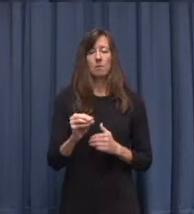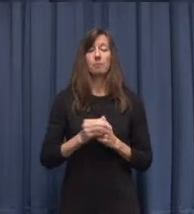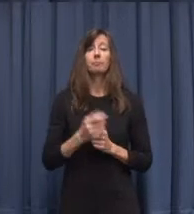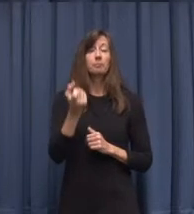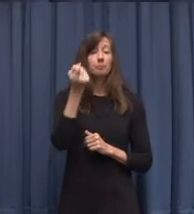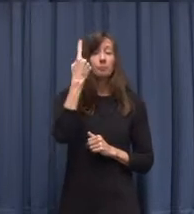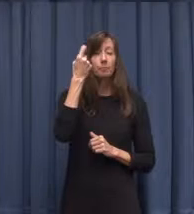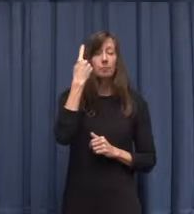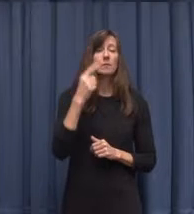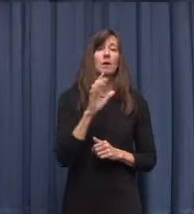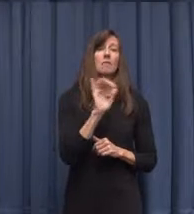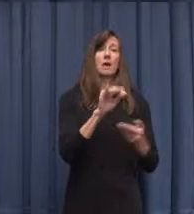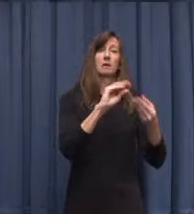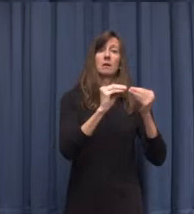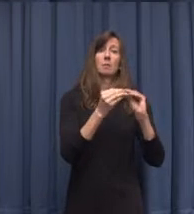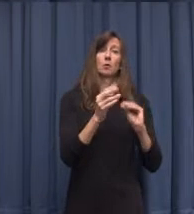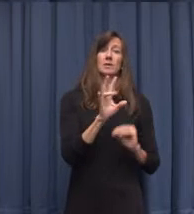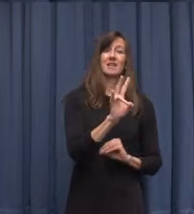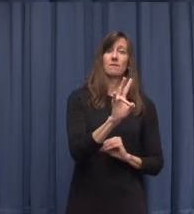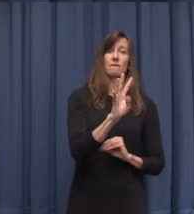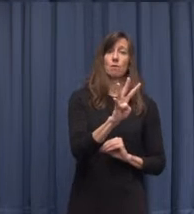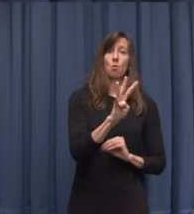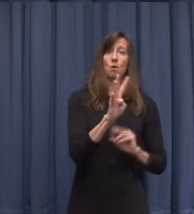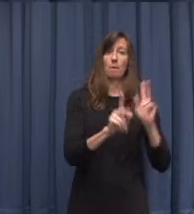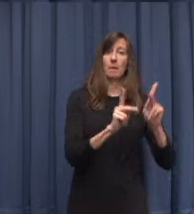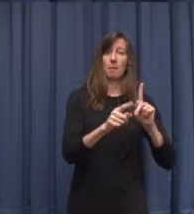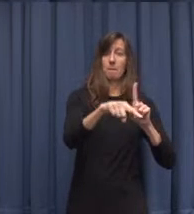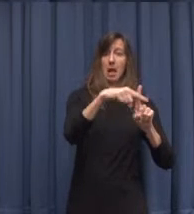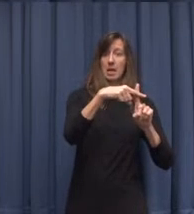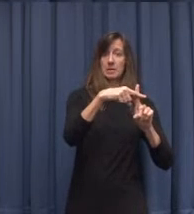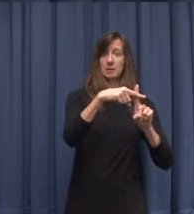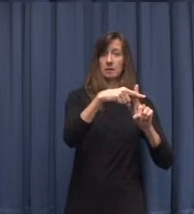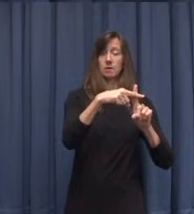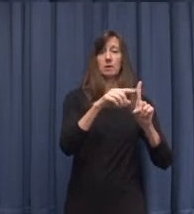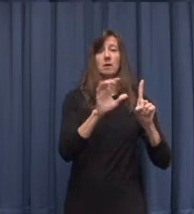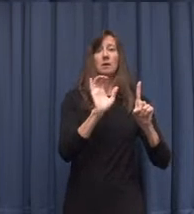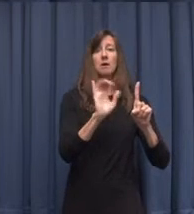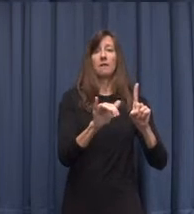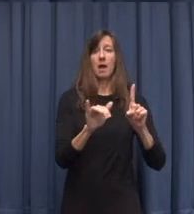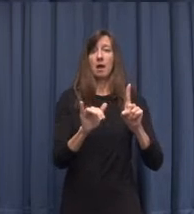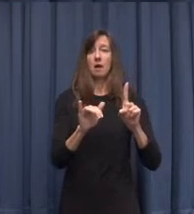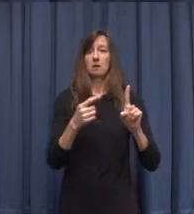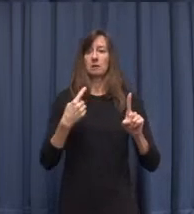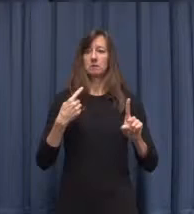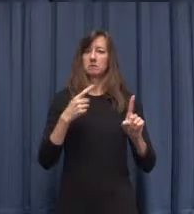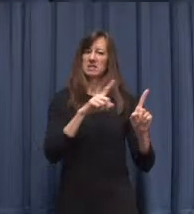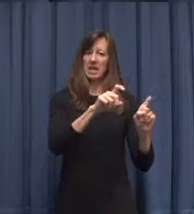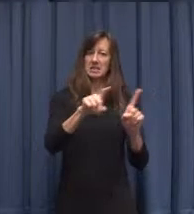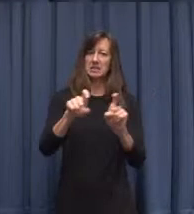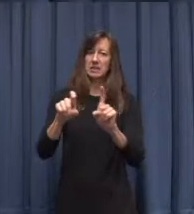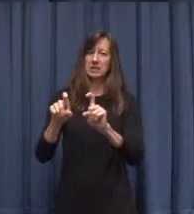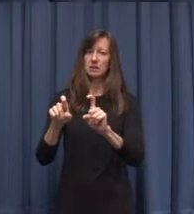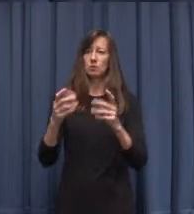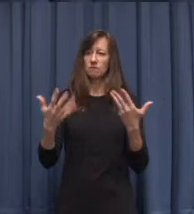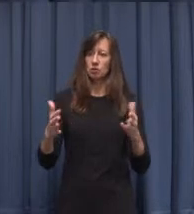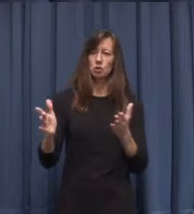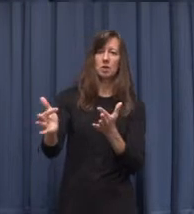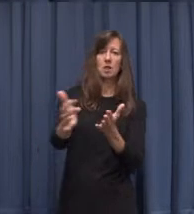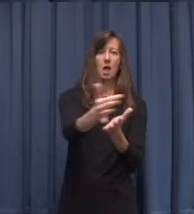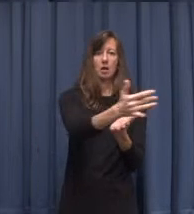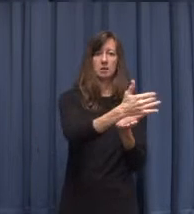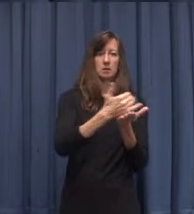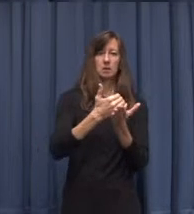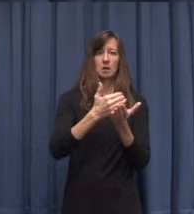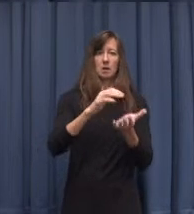a significant batch of tests that were collected over several days and just returned back as a